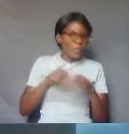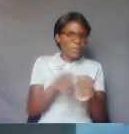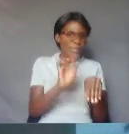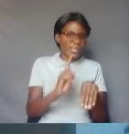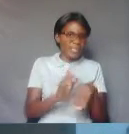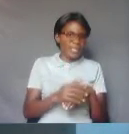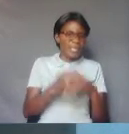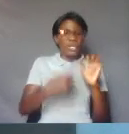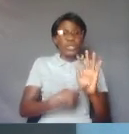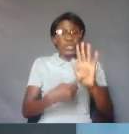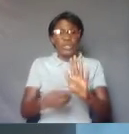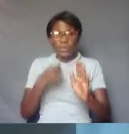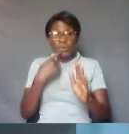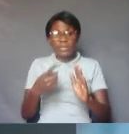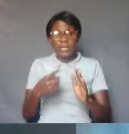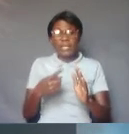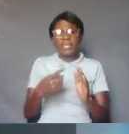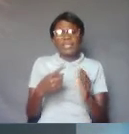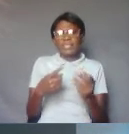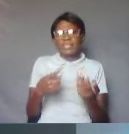of show spiritual